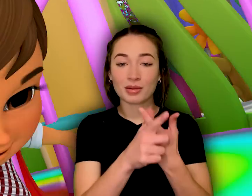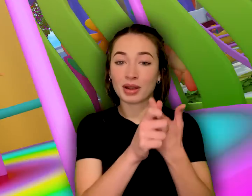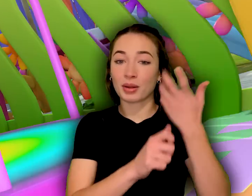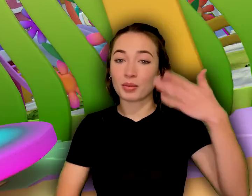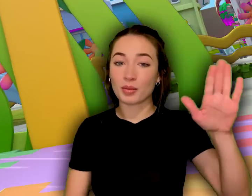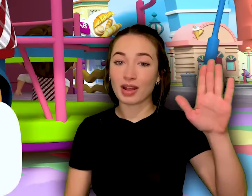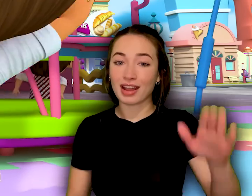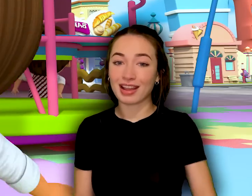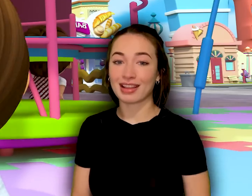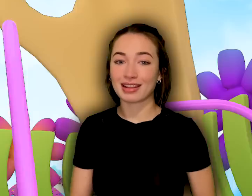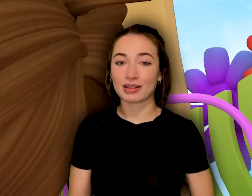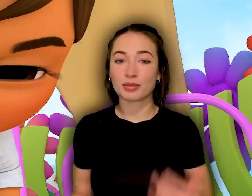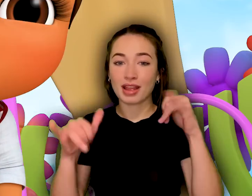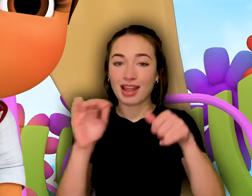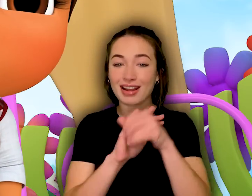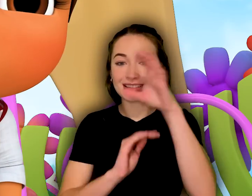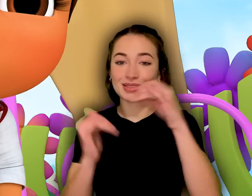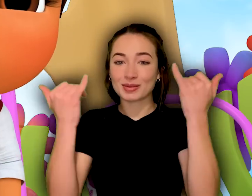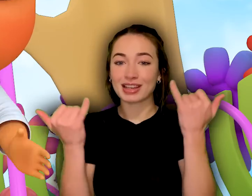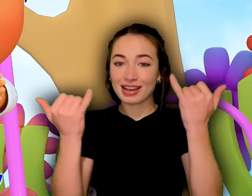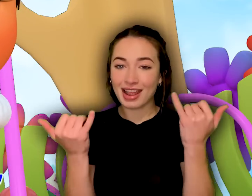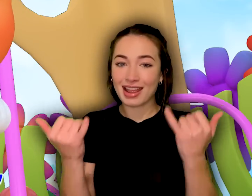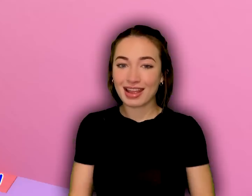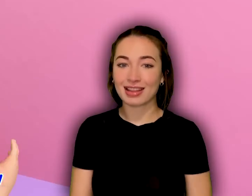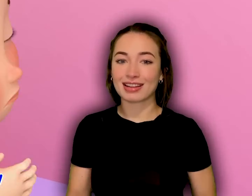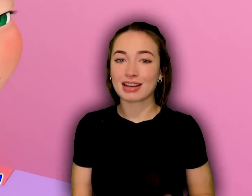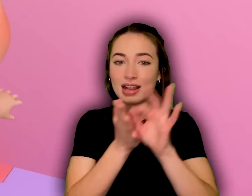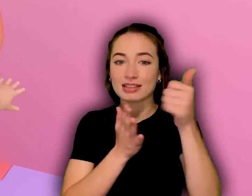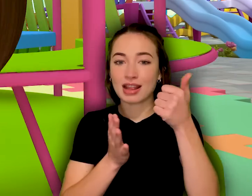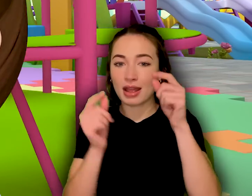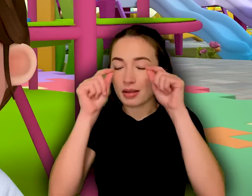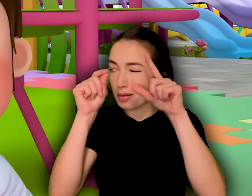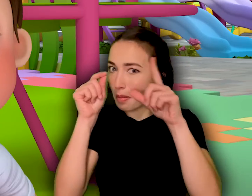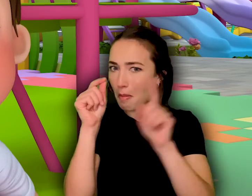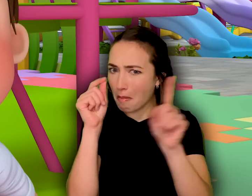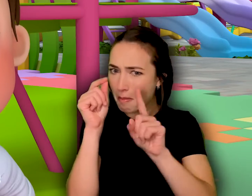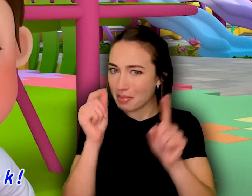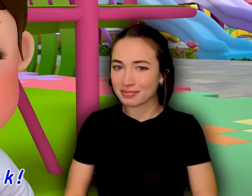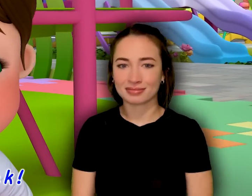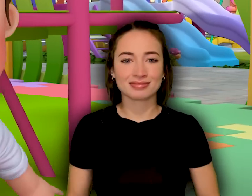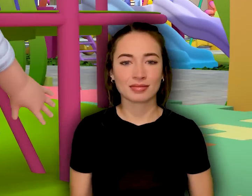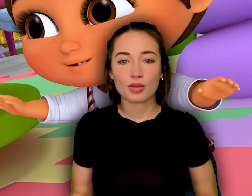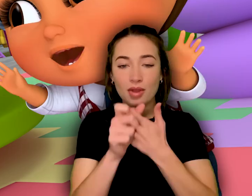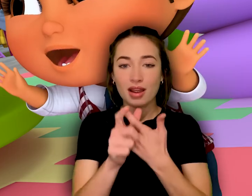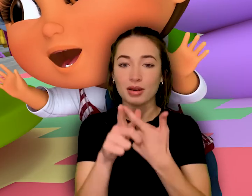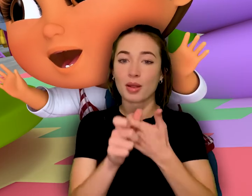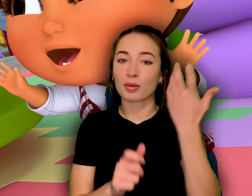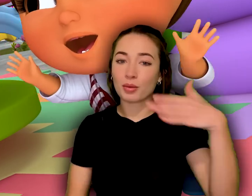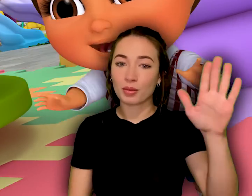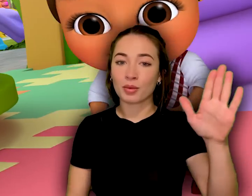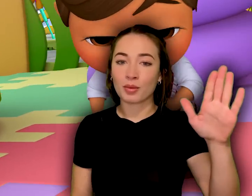run run run away we'll play hide and seek today count to 10 and don't you peek